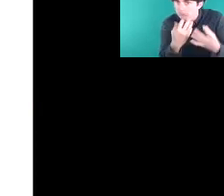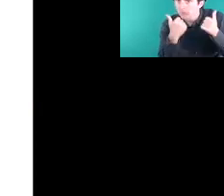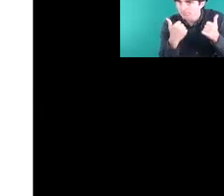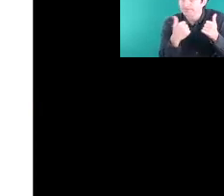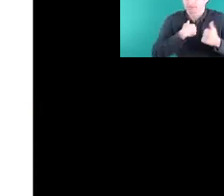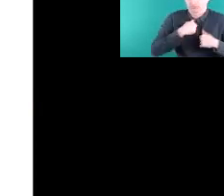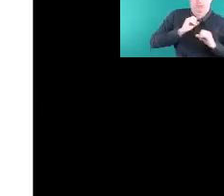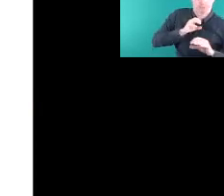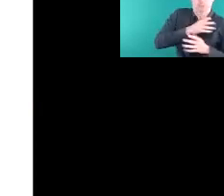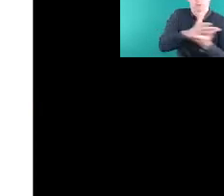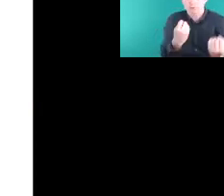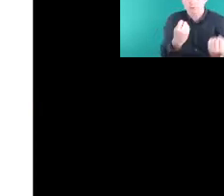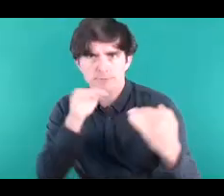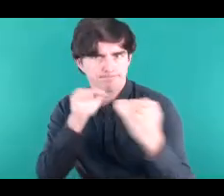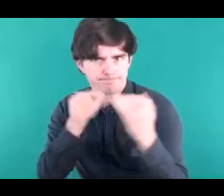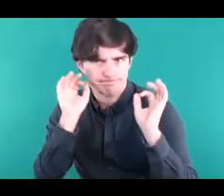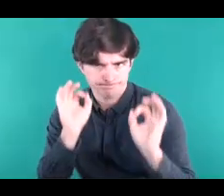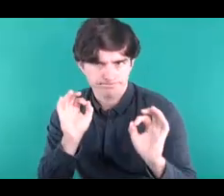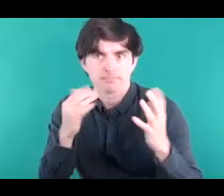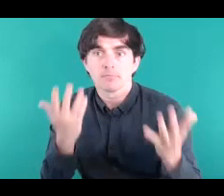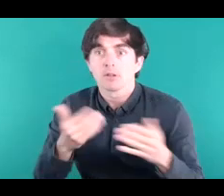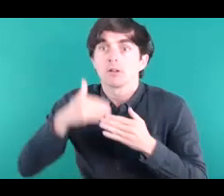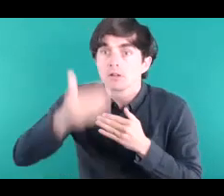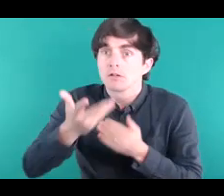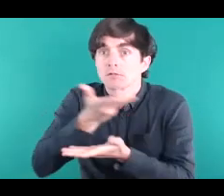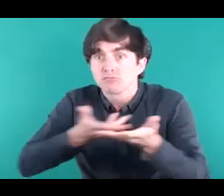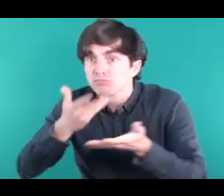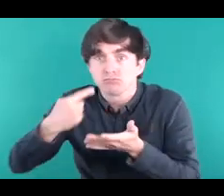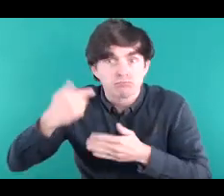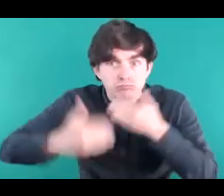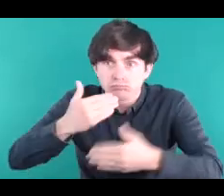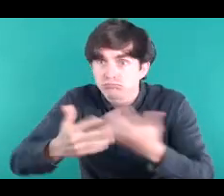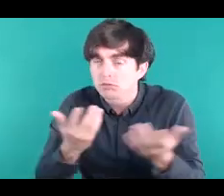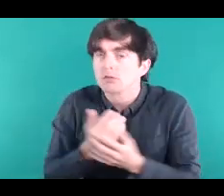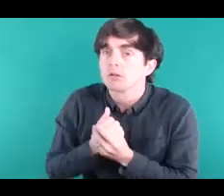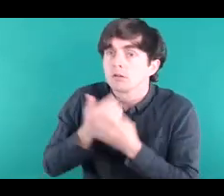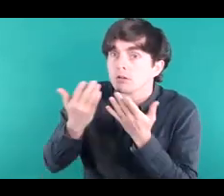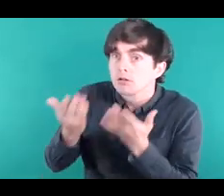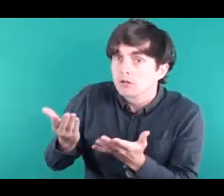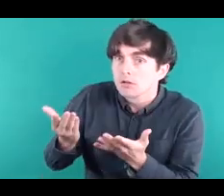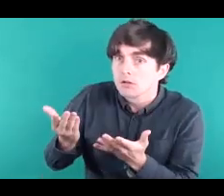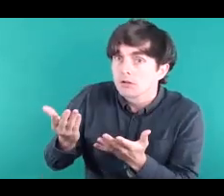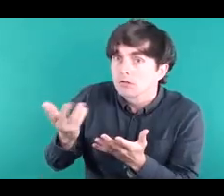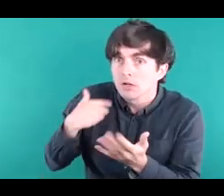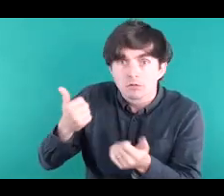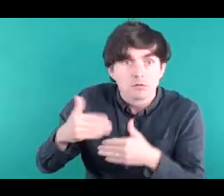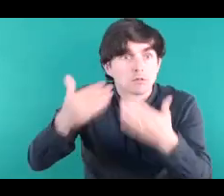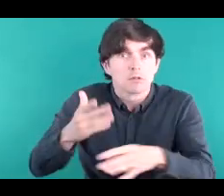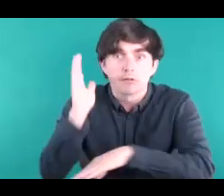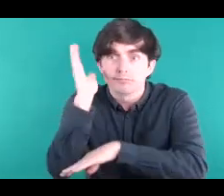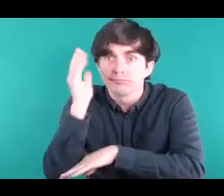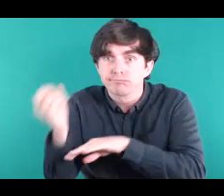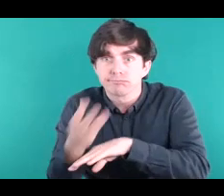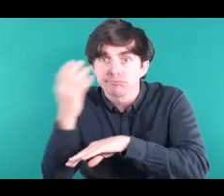element of discussion as well, of hearing from organizations of persons with disabilities and partners that we have been also working